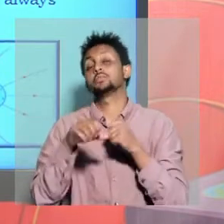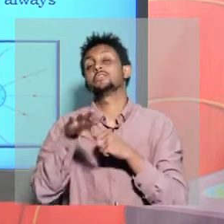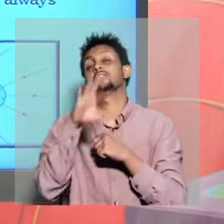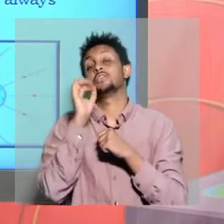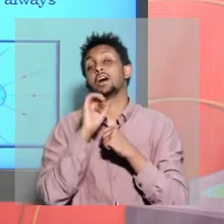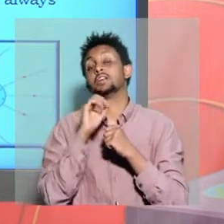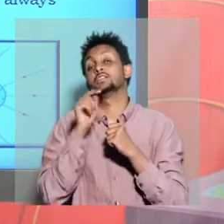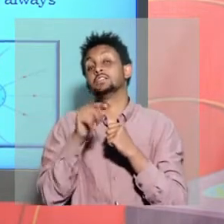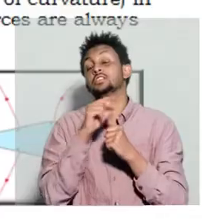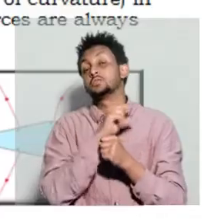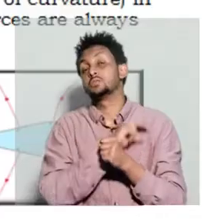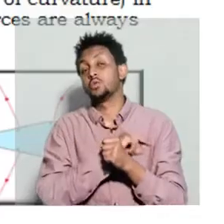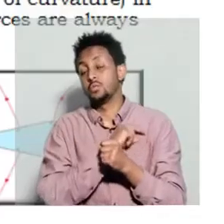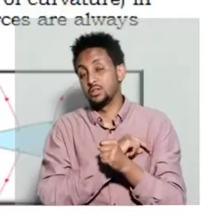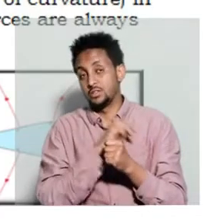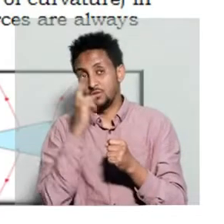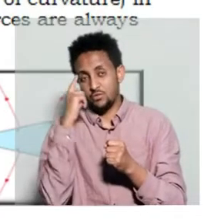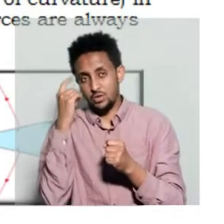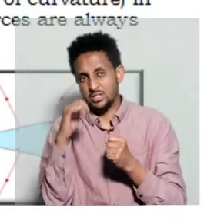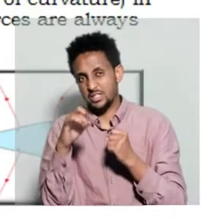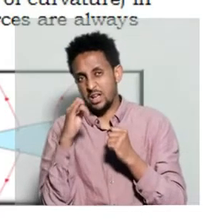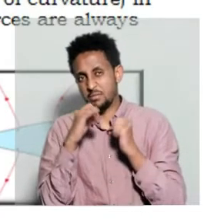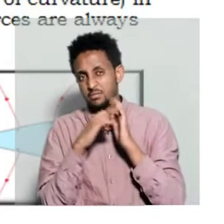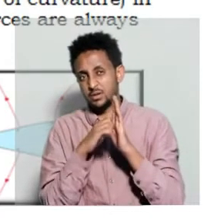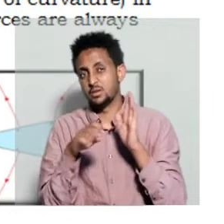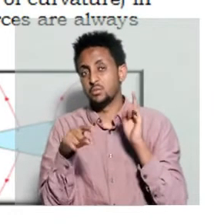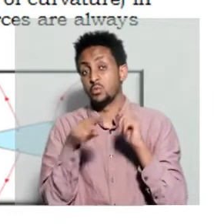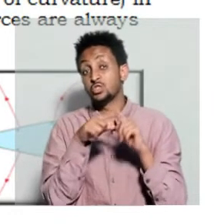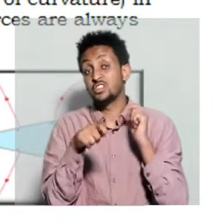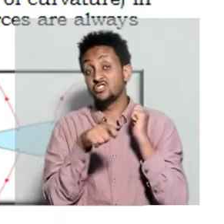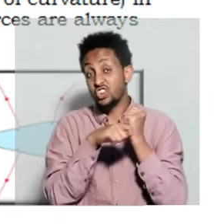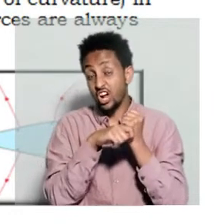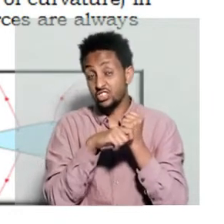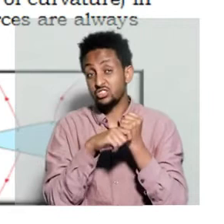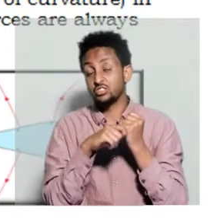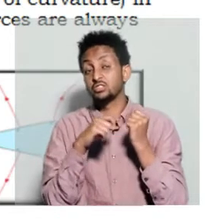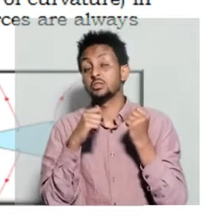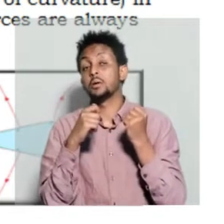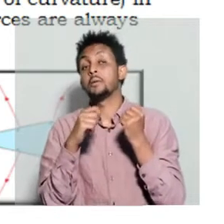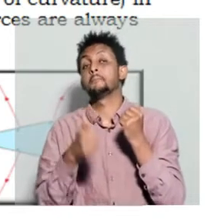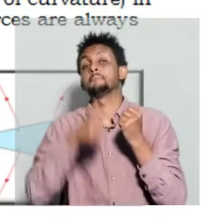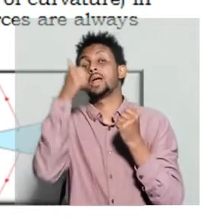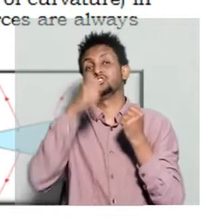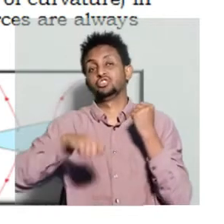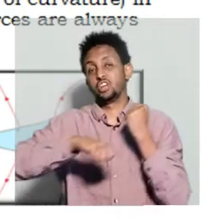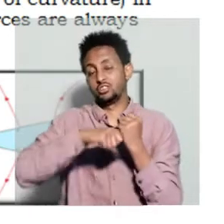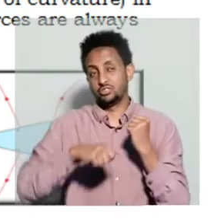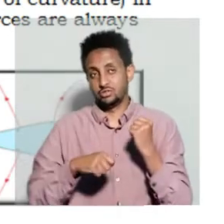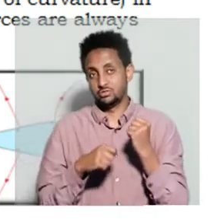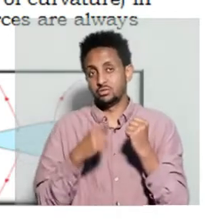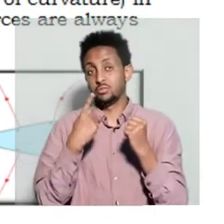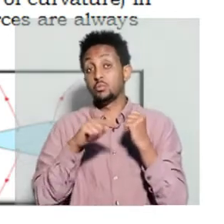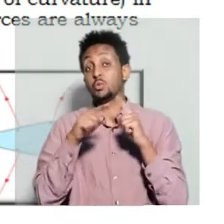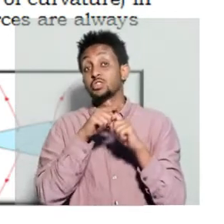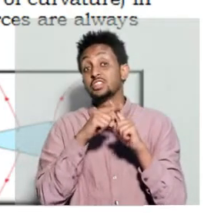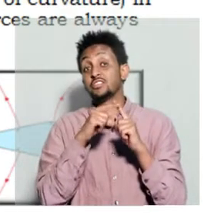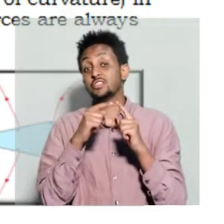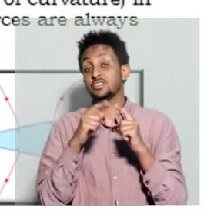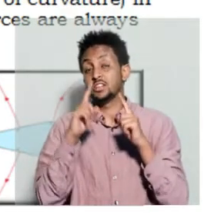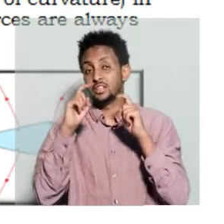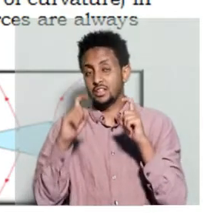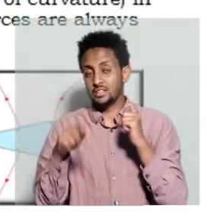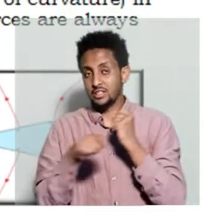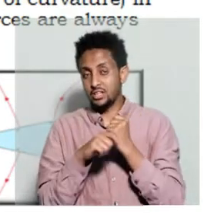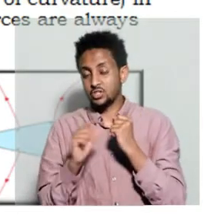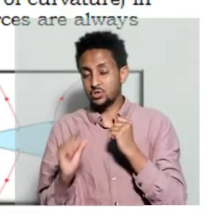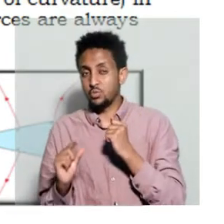find those properties. For example, if you have a positive charge, a main charge, and if you brought a positive test charge, a smaller